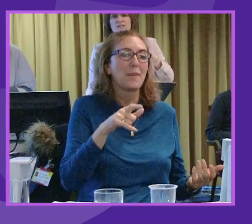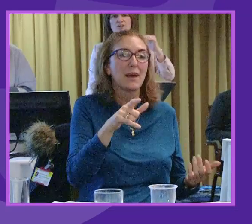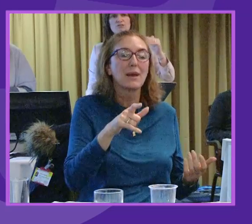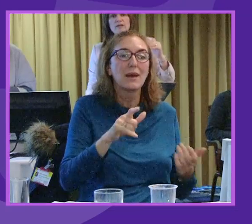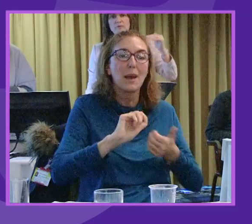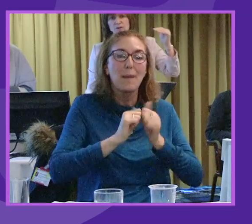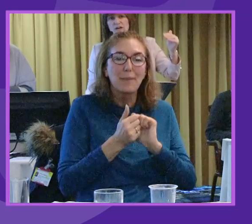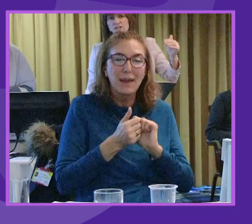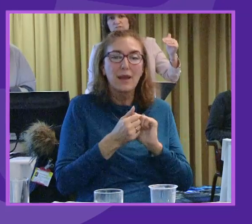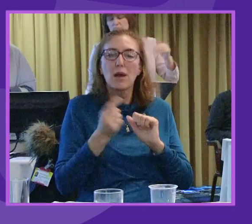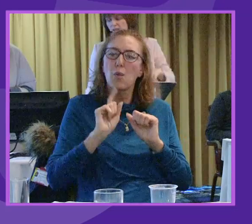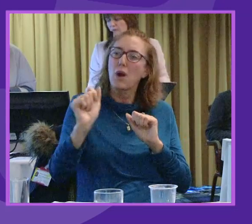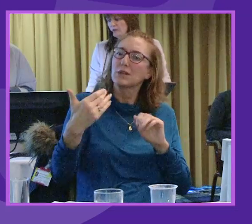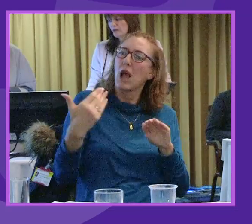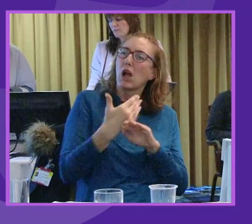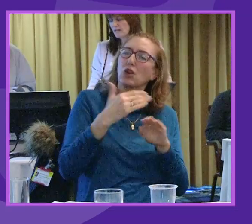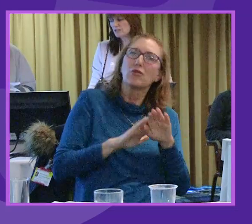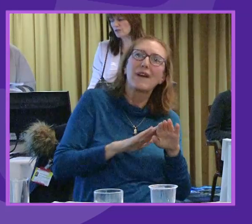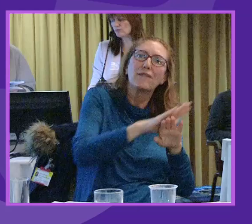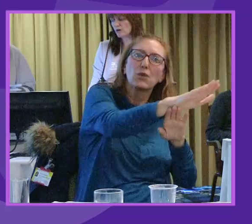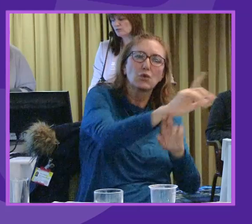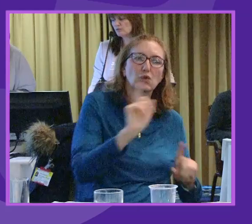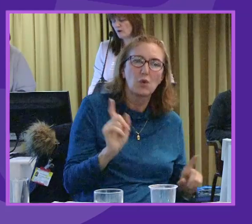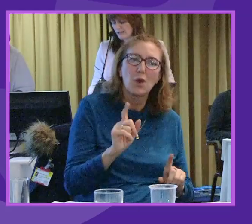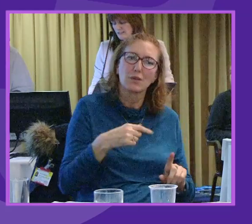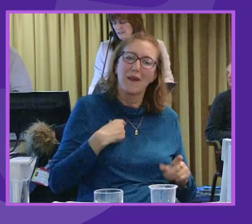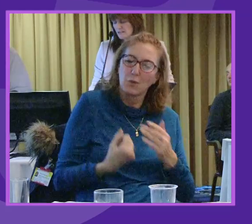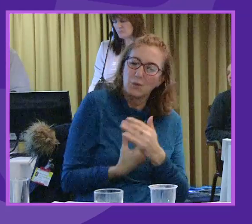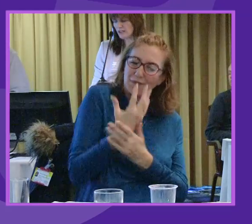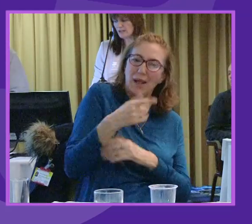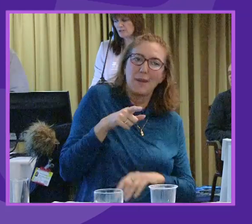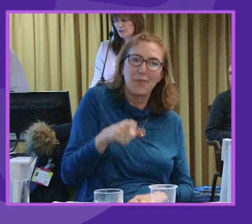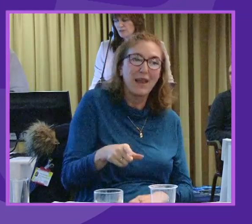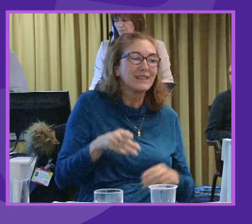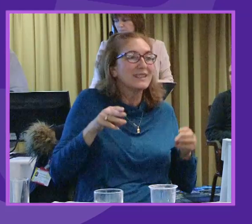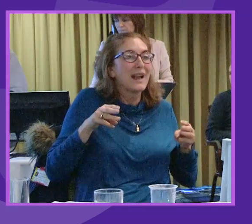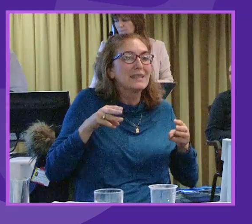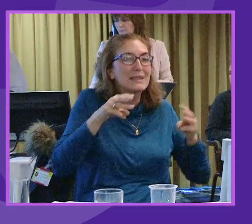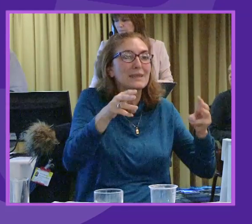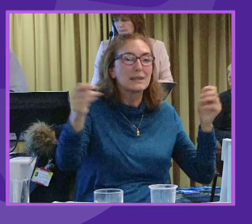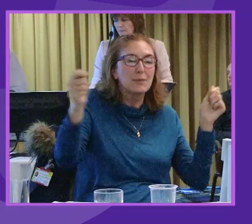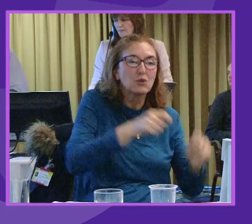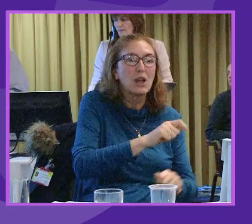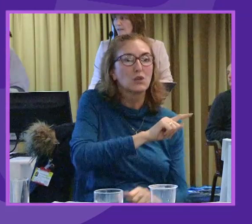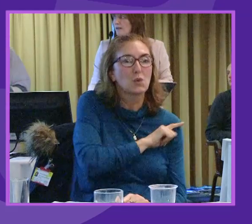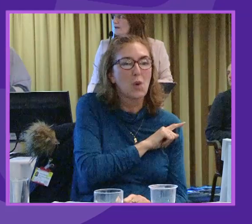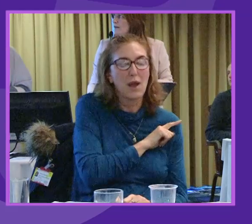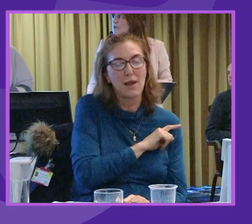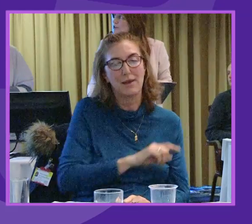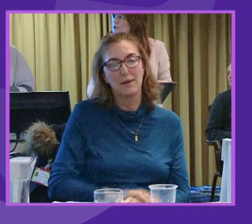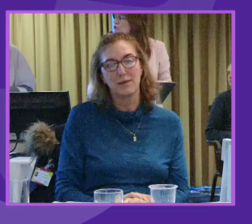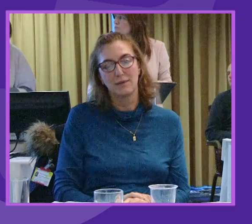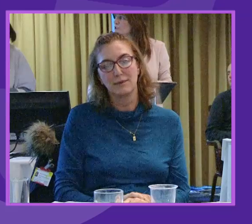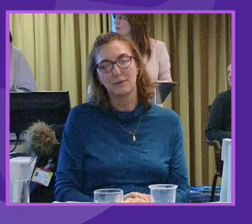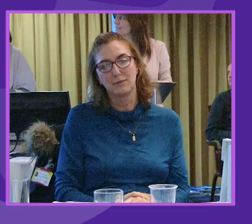so where you might introduce peers, where's the career progression for people past those roles, and why does system change?